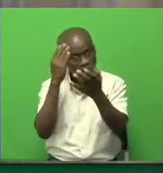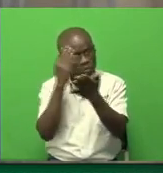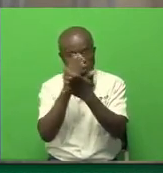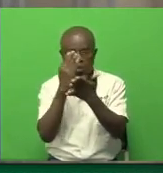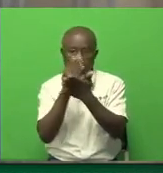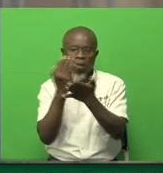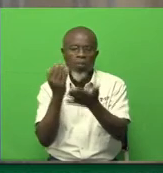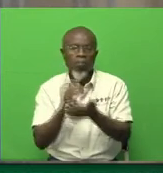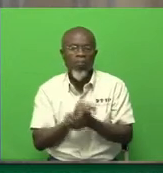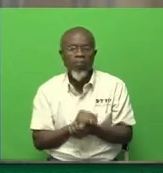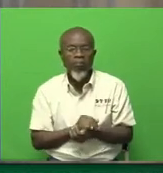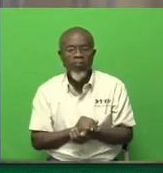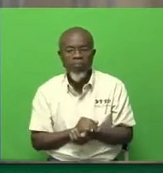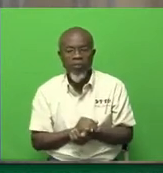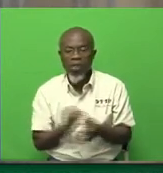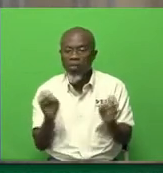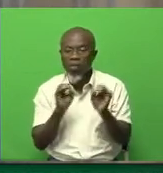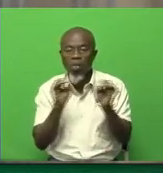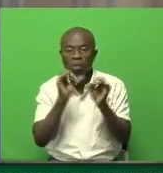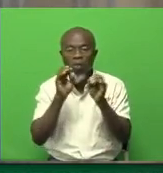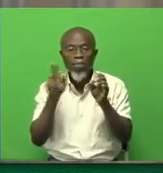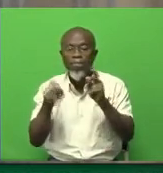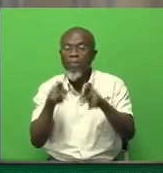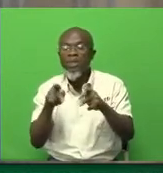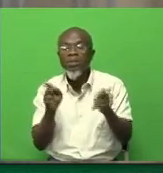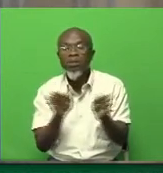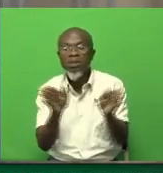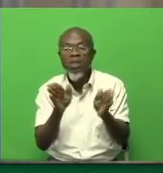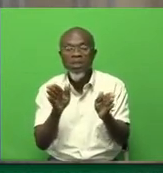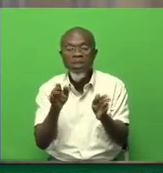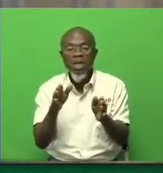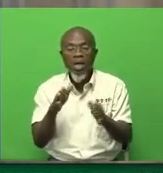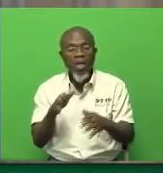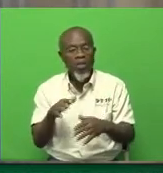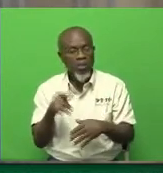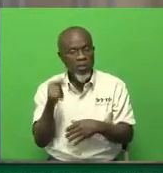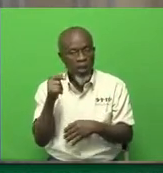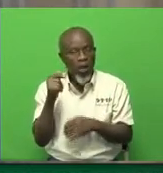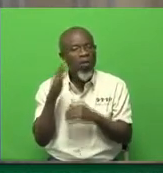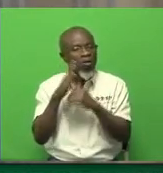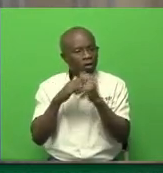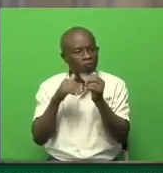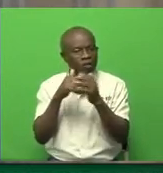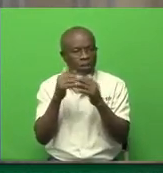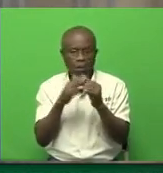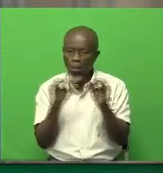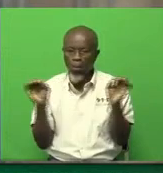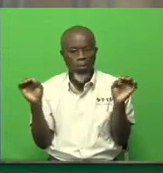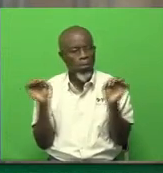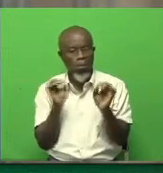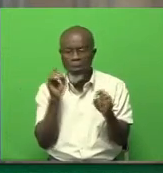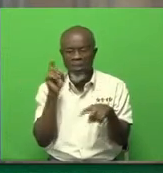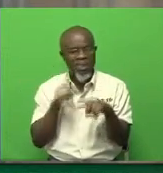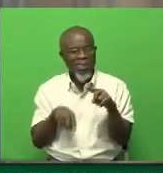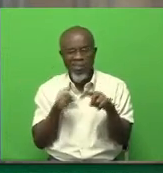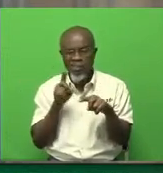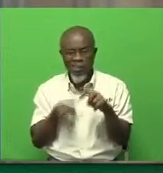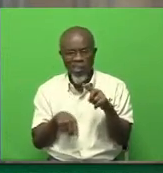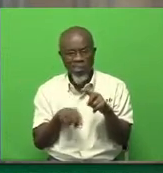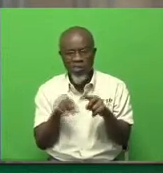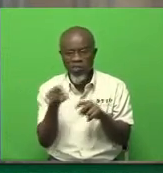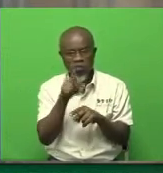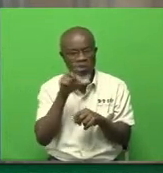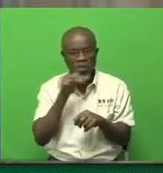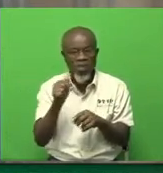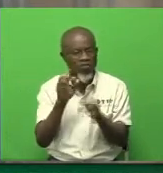for people to take comfort that you are in fact dealing with crime another failed sector is that of